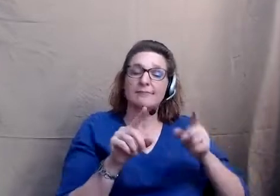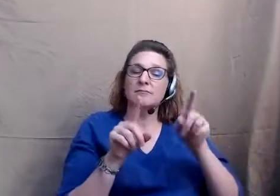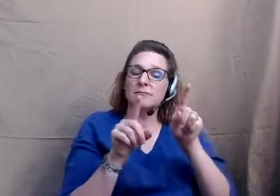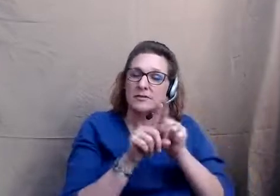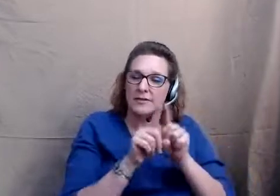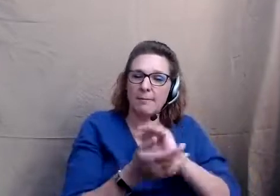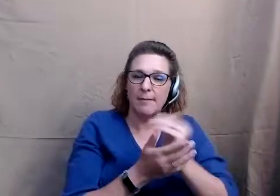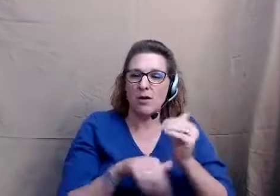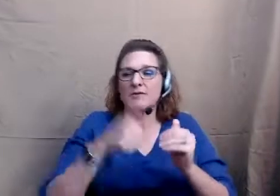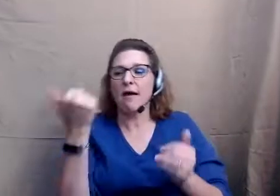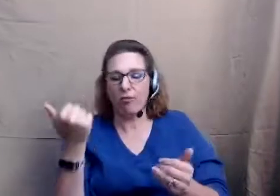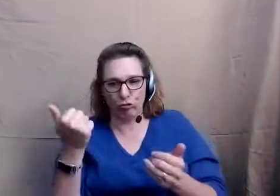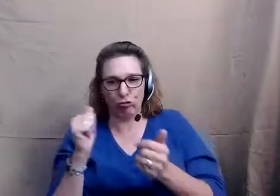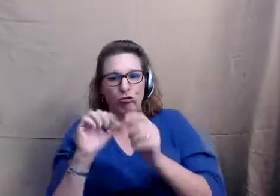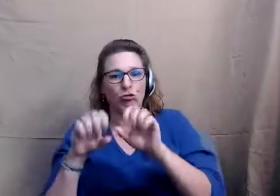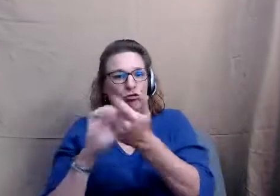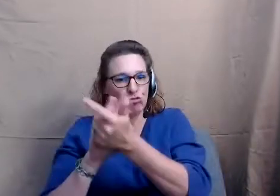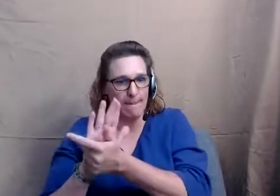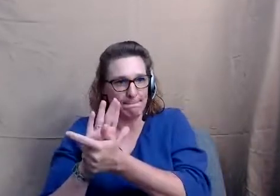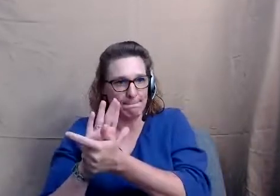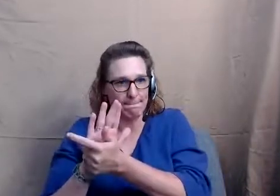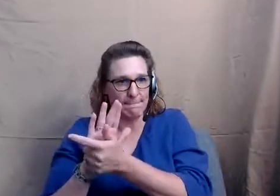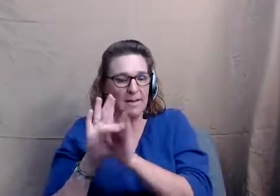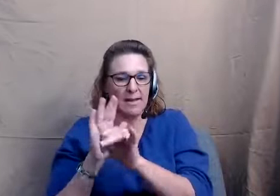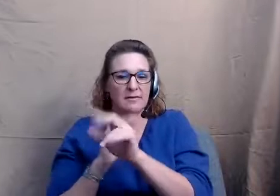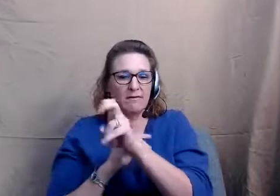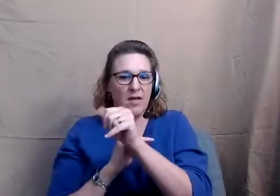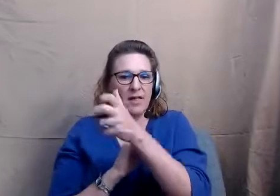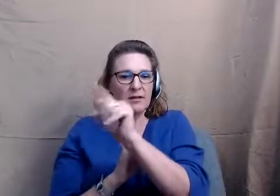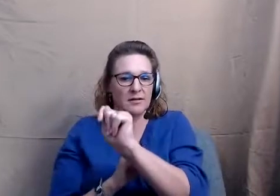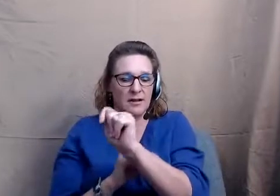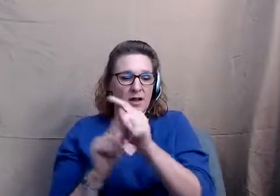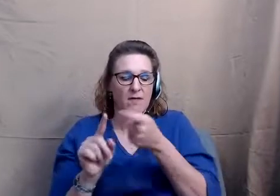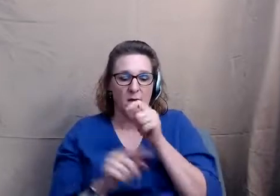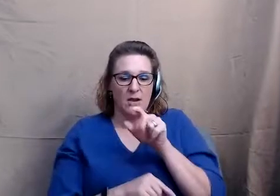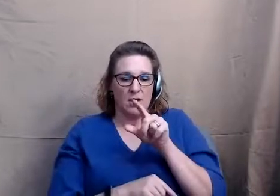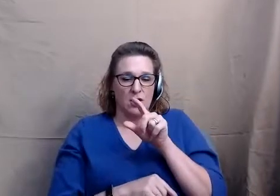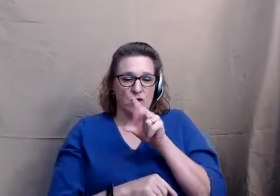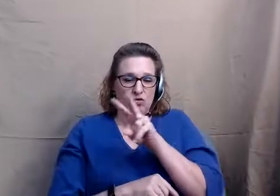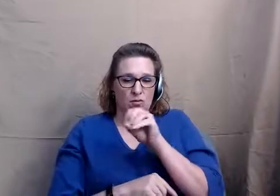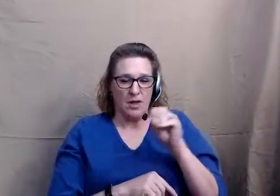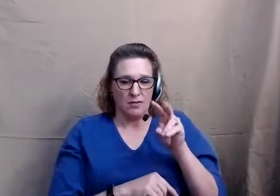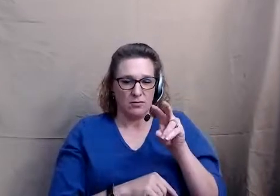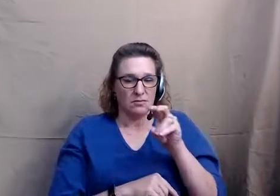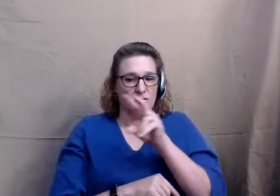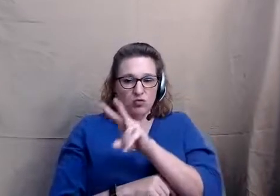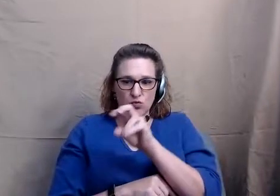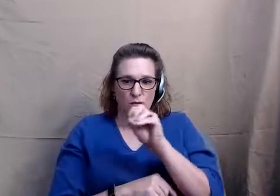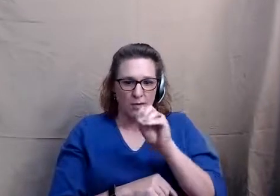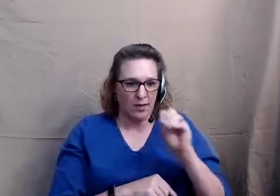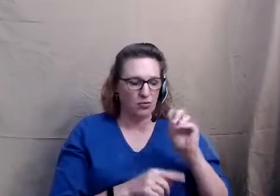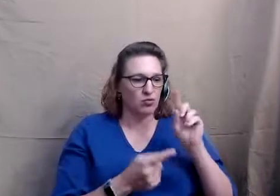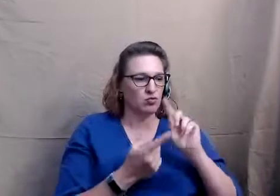crime. But what's interesting is that from 2000 to about 2016, rates of intimate partner violence